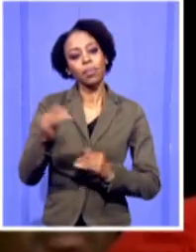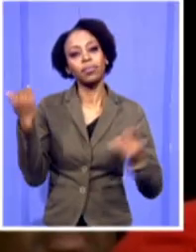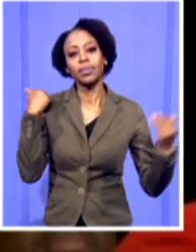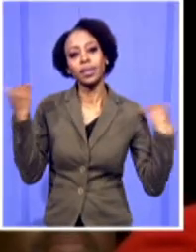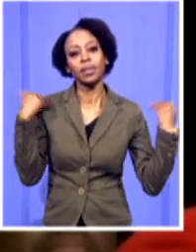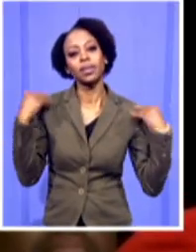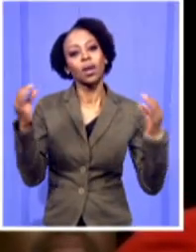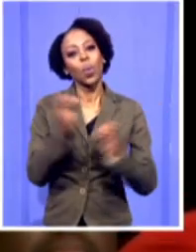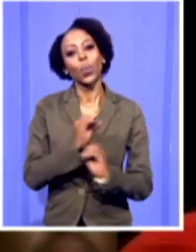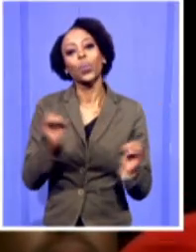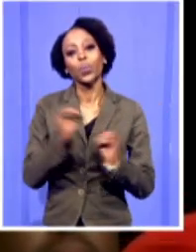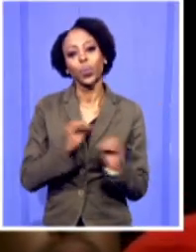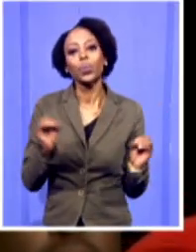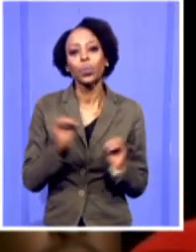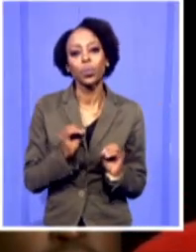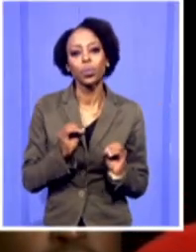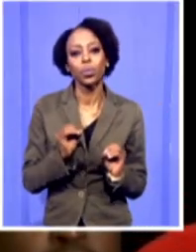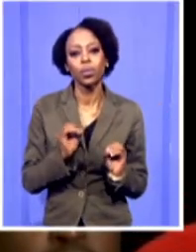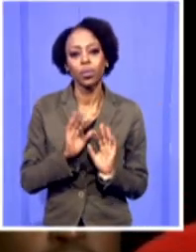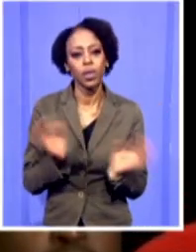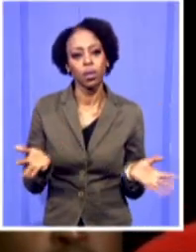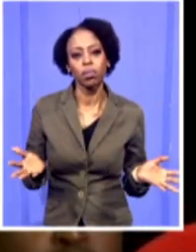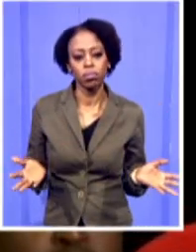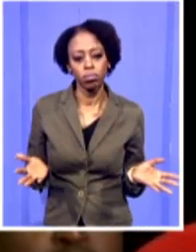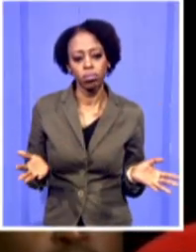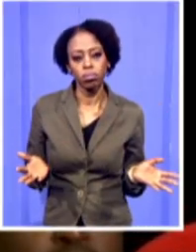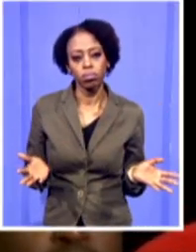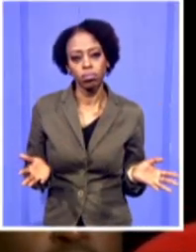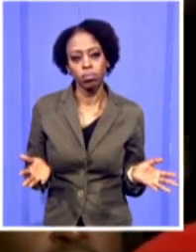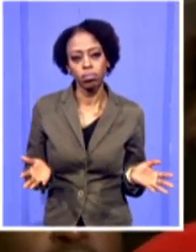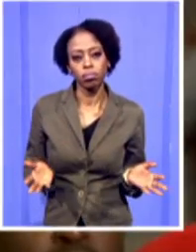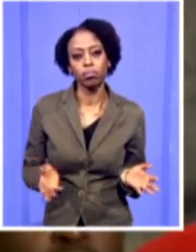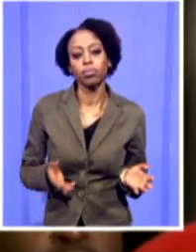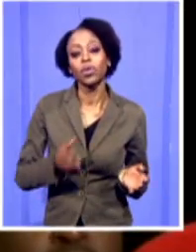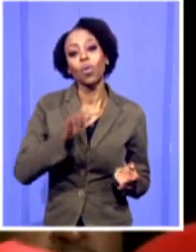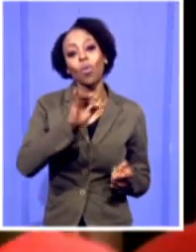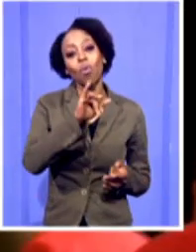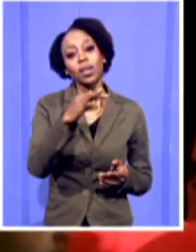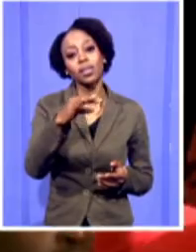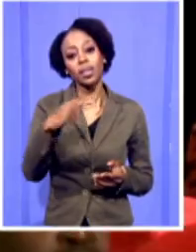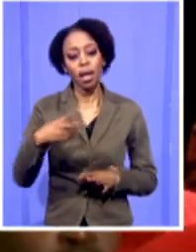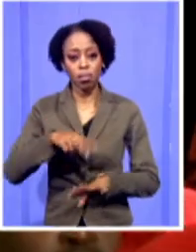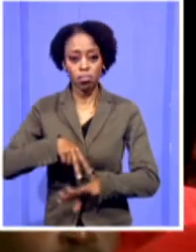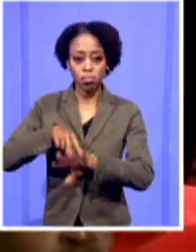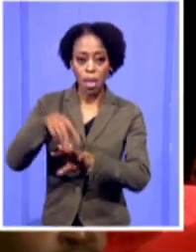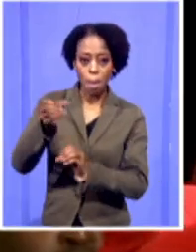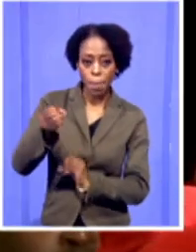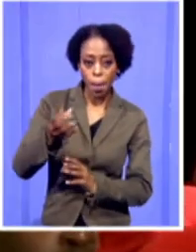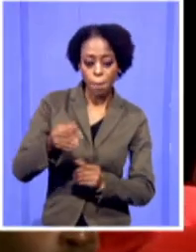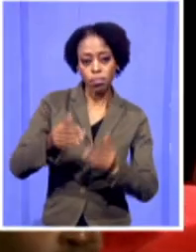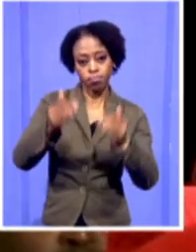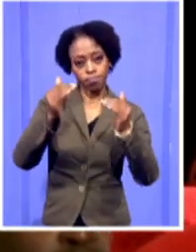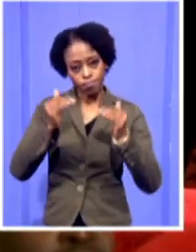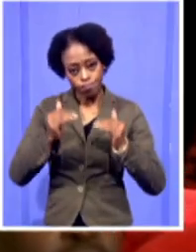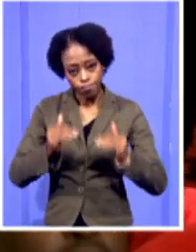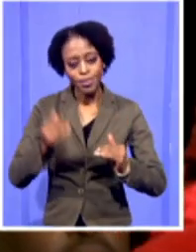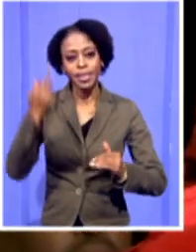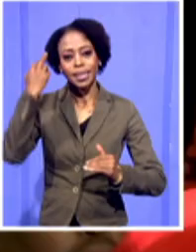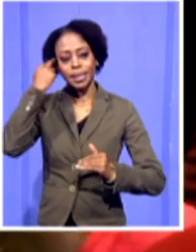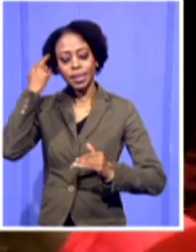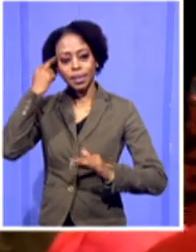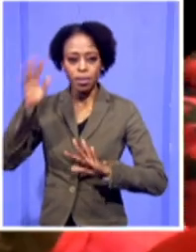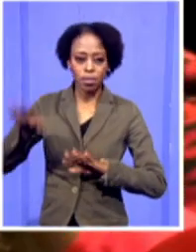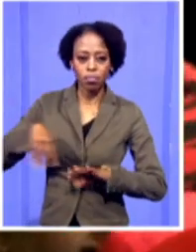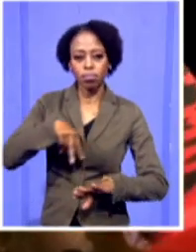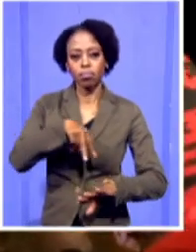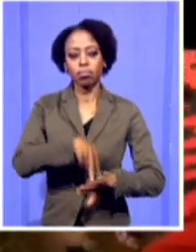from giving the report to the Congress. And after the YCL, we want the General Secretary to